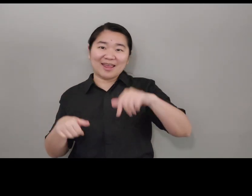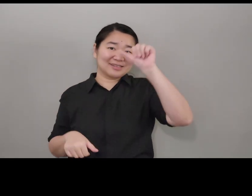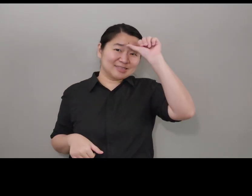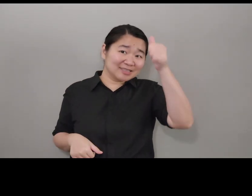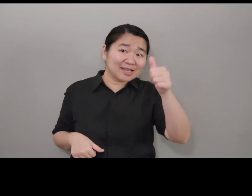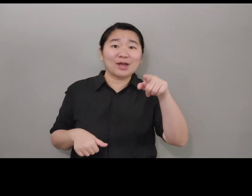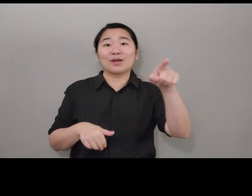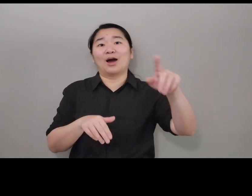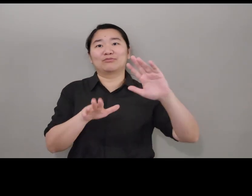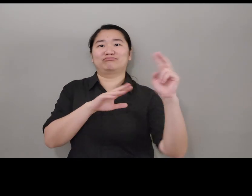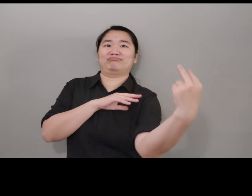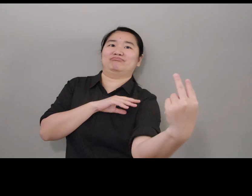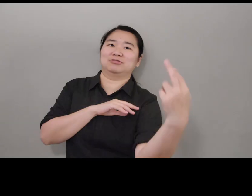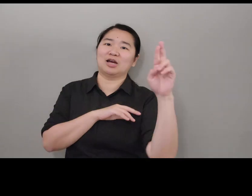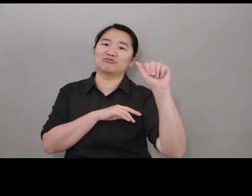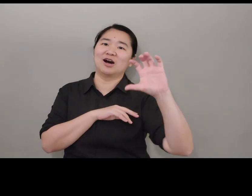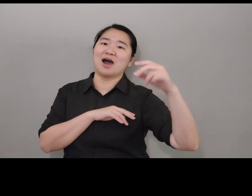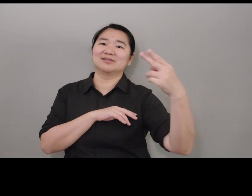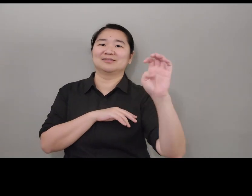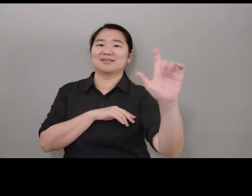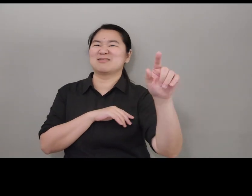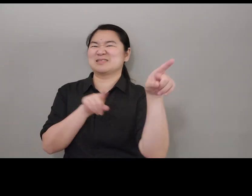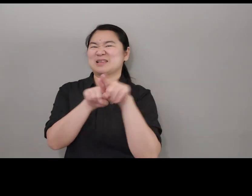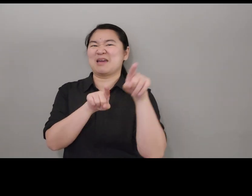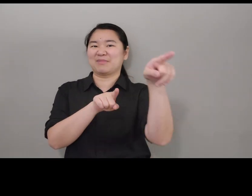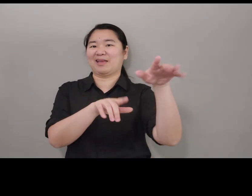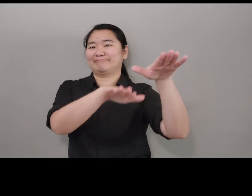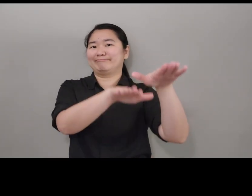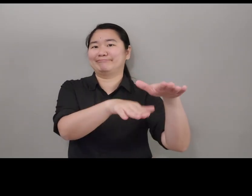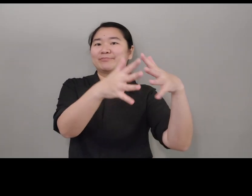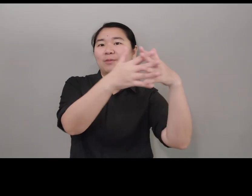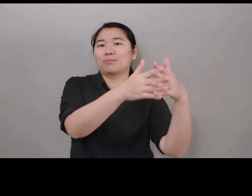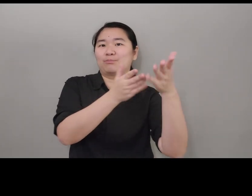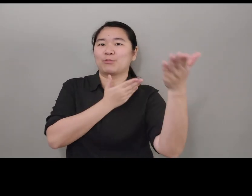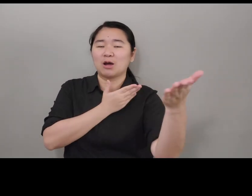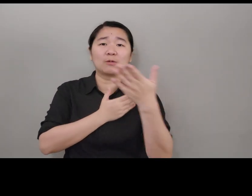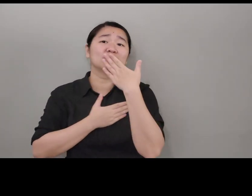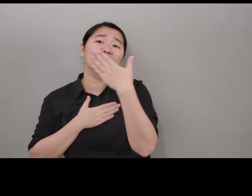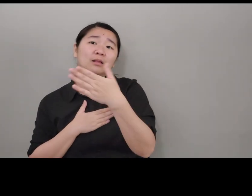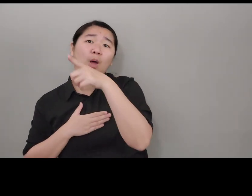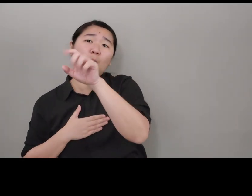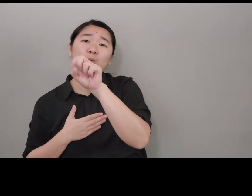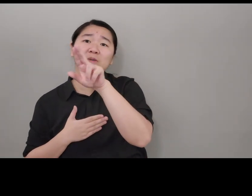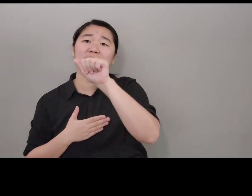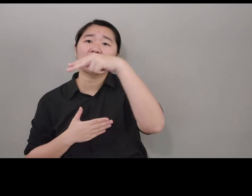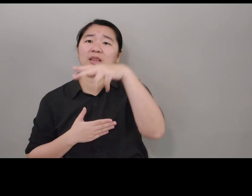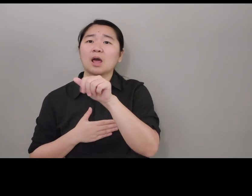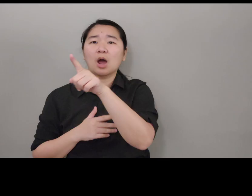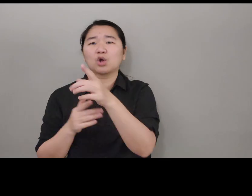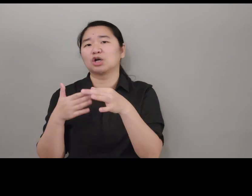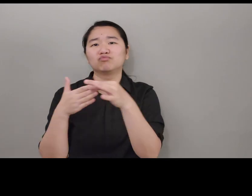So firstly, Susanna, thank you for organizing the Web Accessibility Directive session. I think last year I was there in